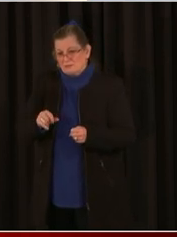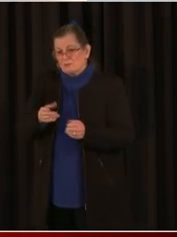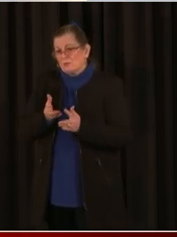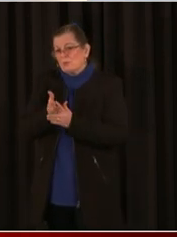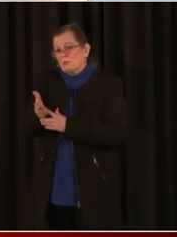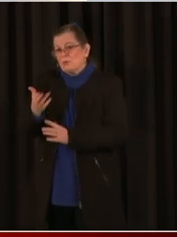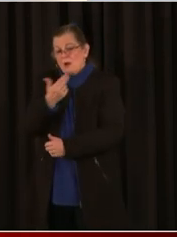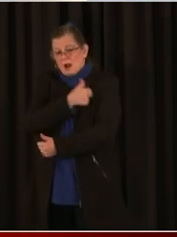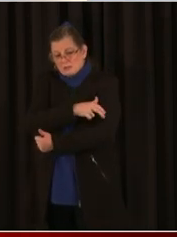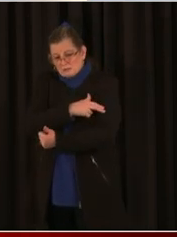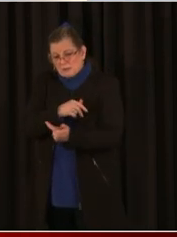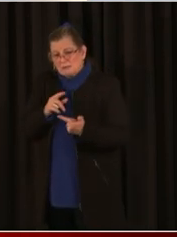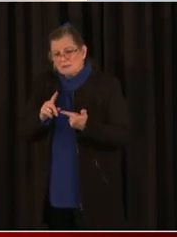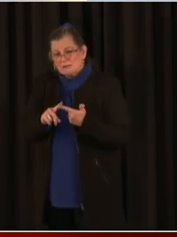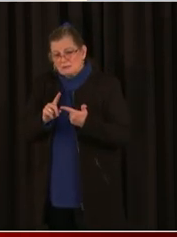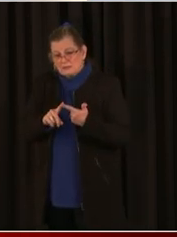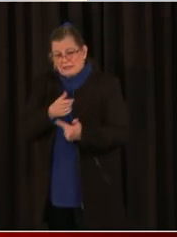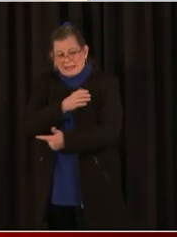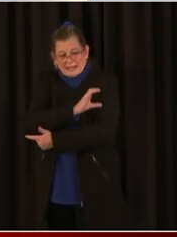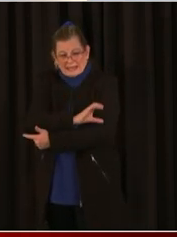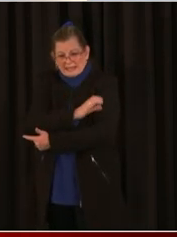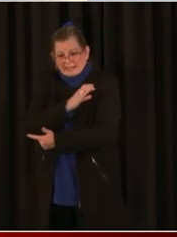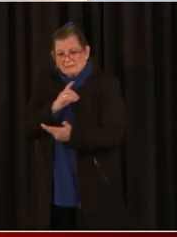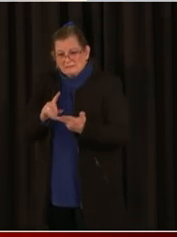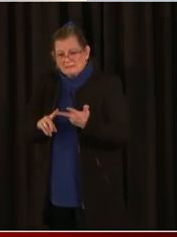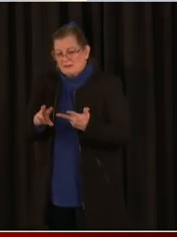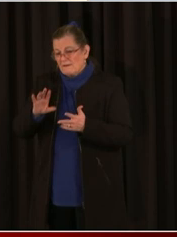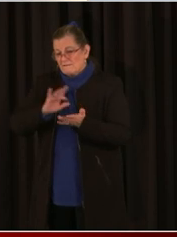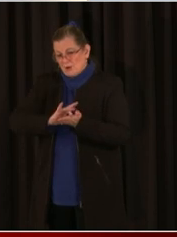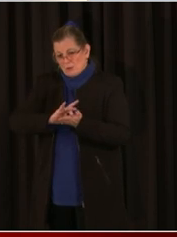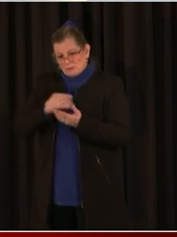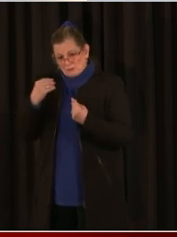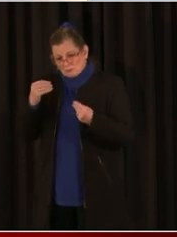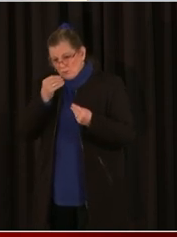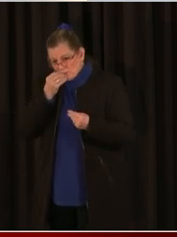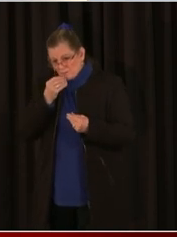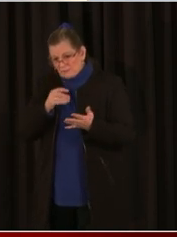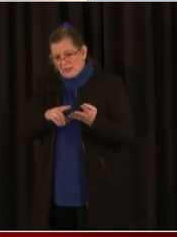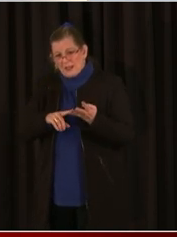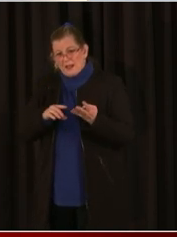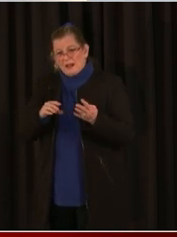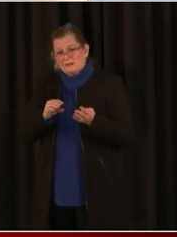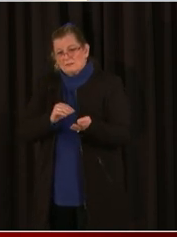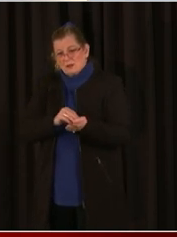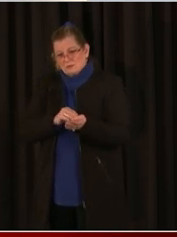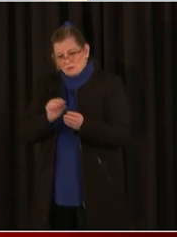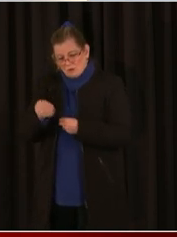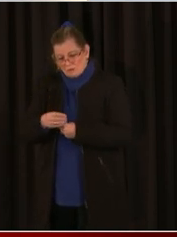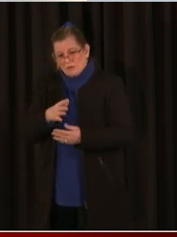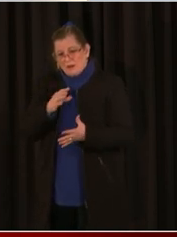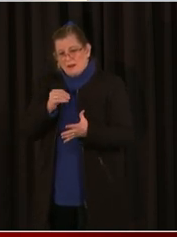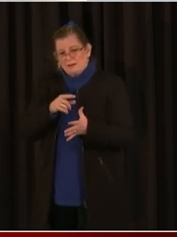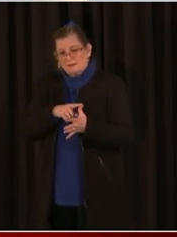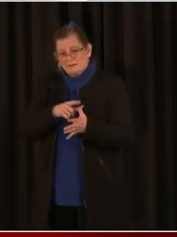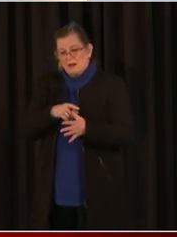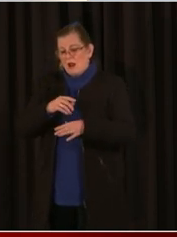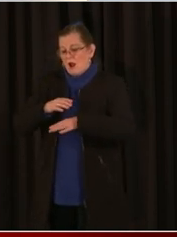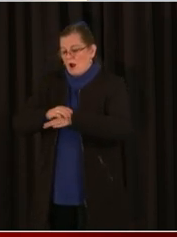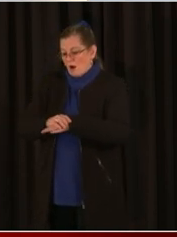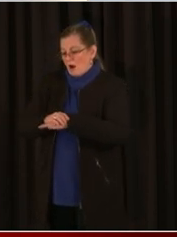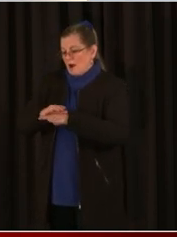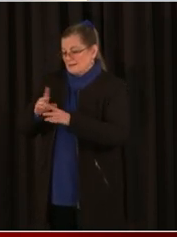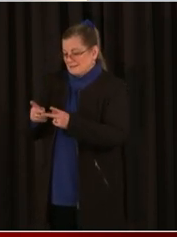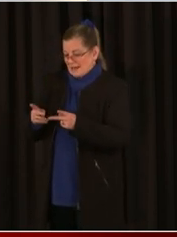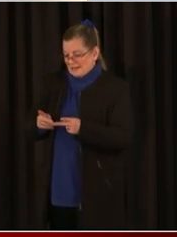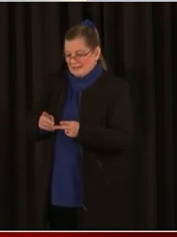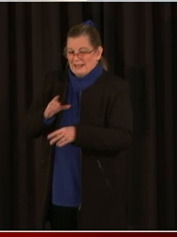are through hospitals, clinics, pharmacies, and doctor's offices, and authorized on-site clinics by an enrolled